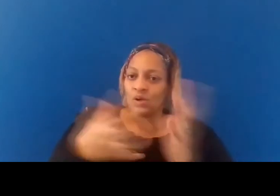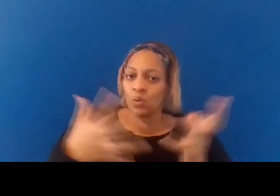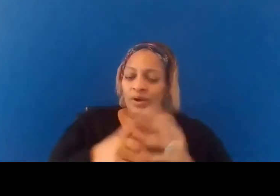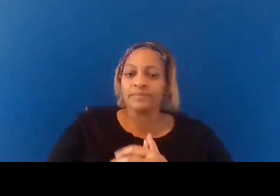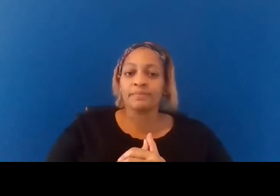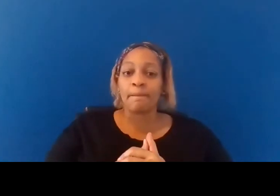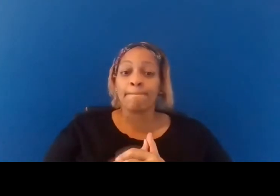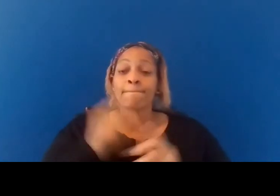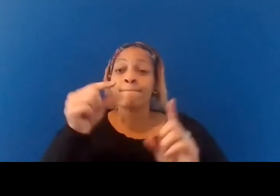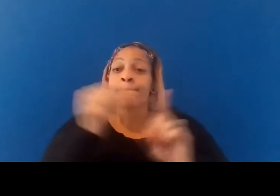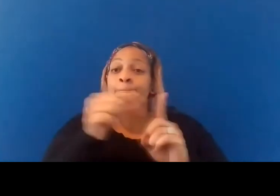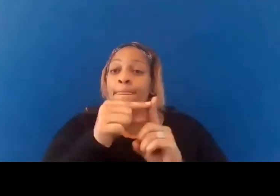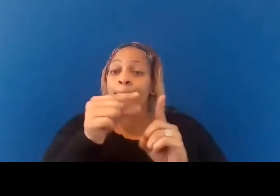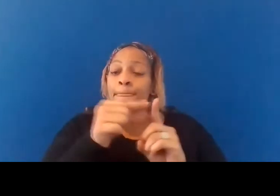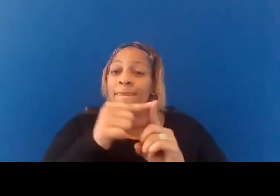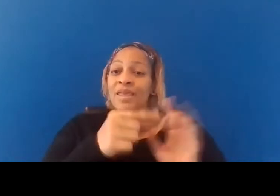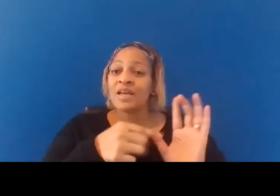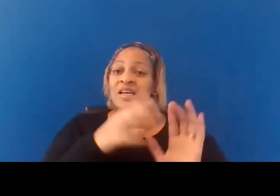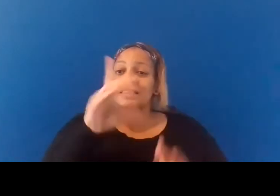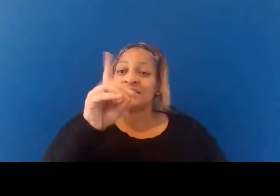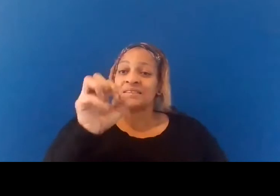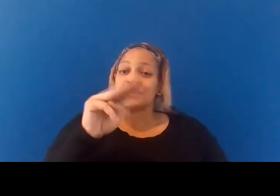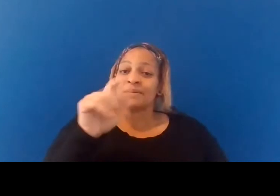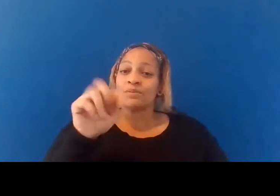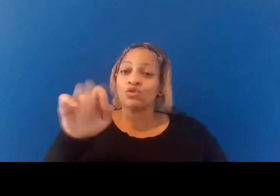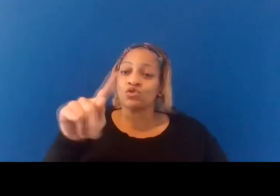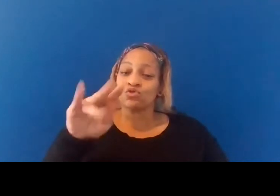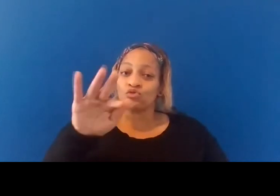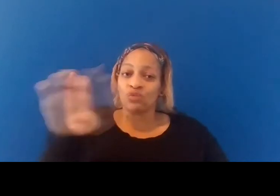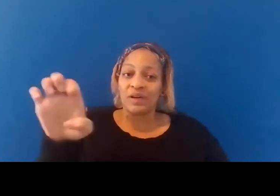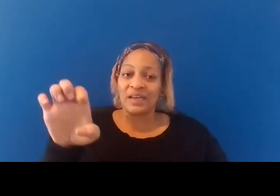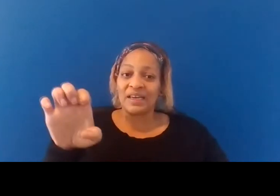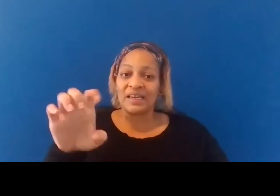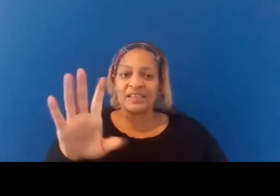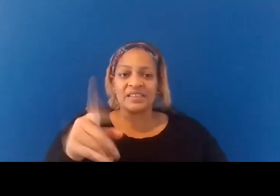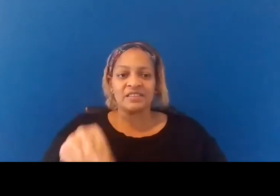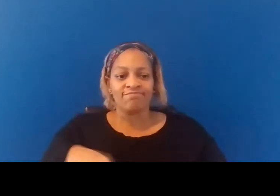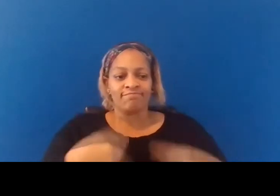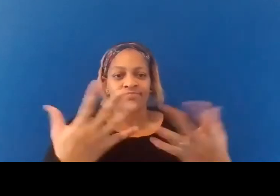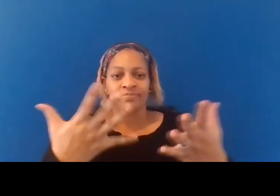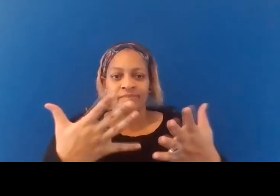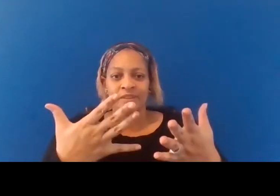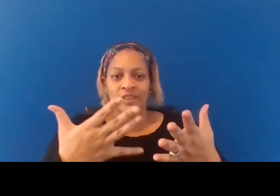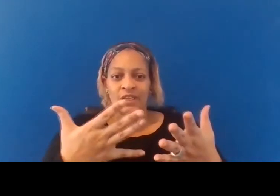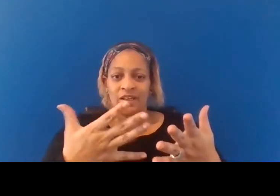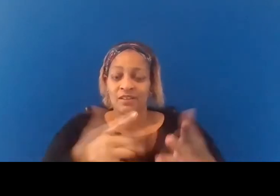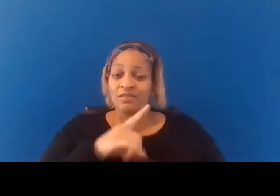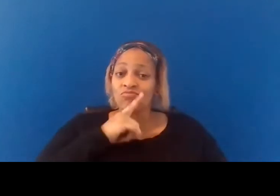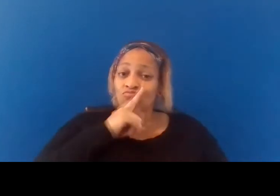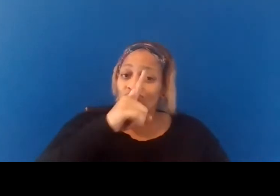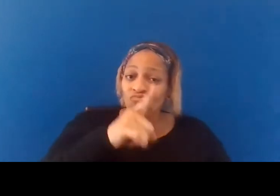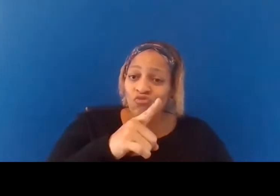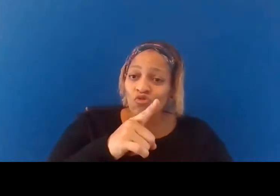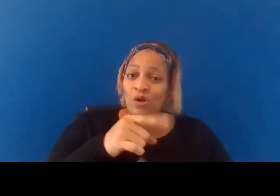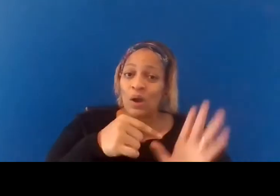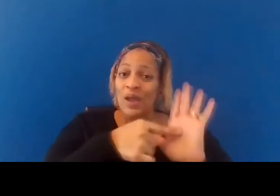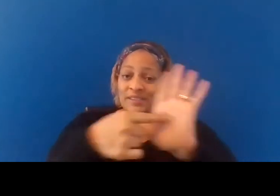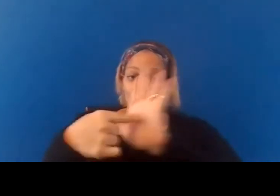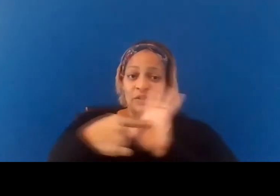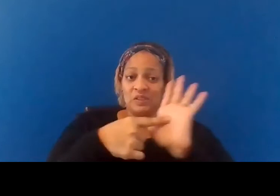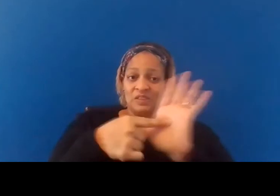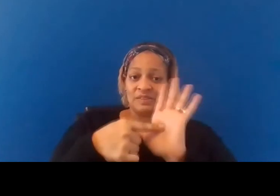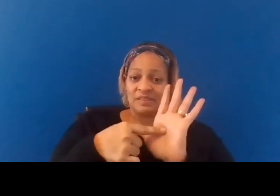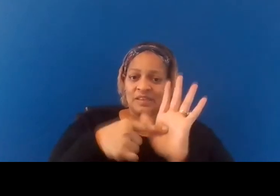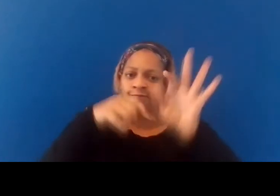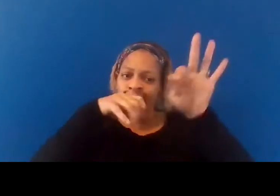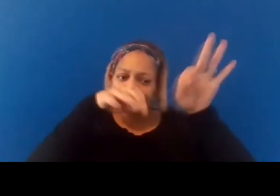to give a practical exhibition and explanation of, as in how something